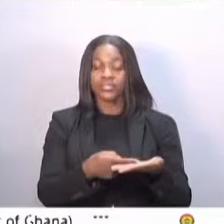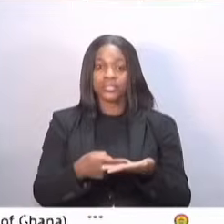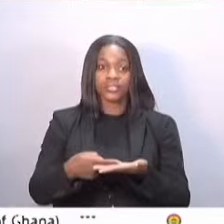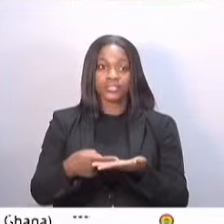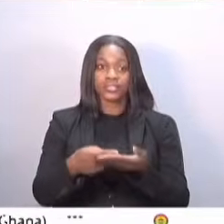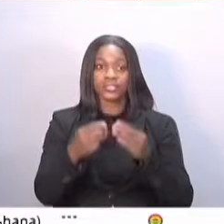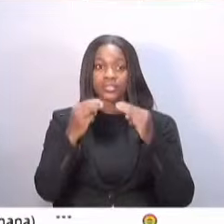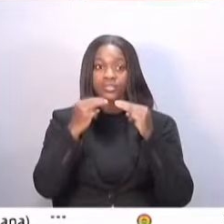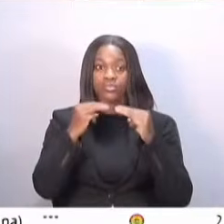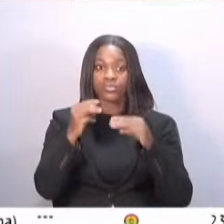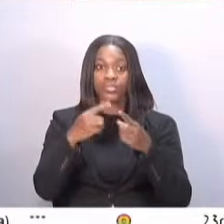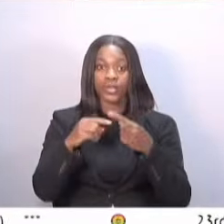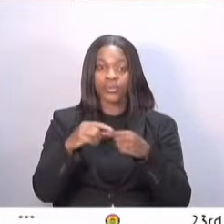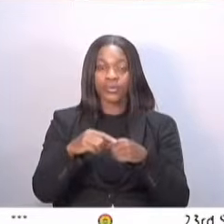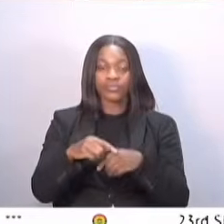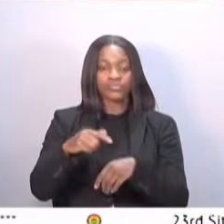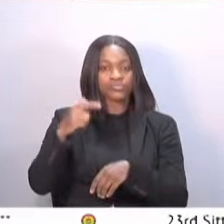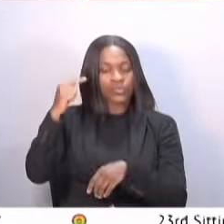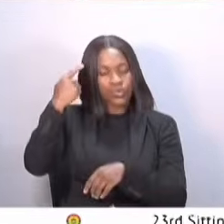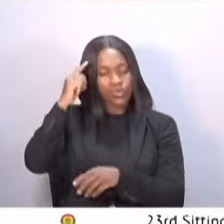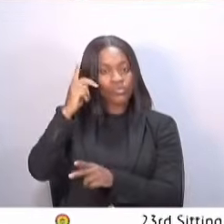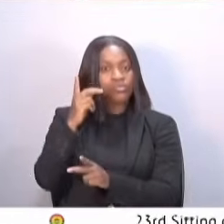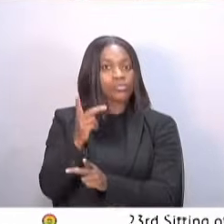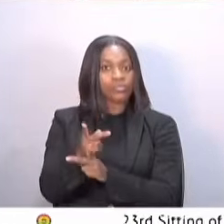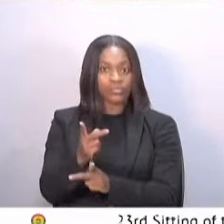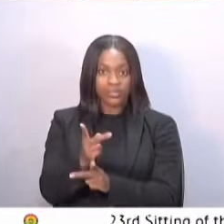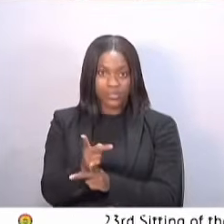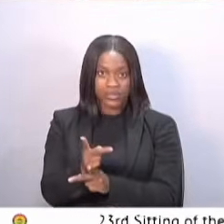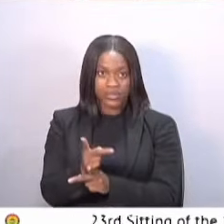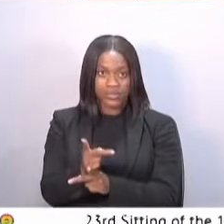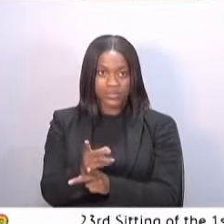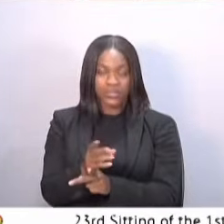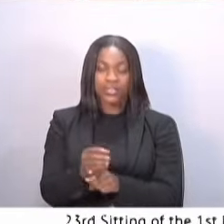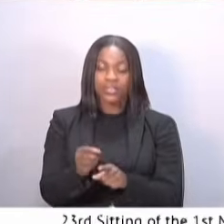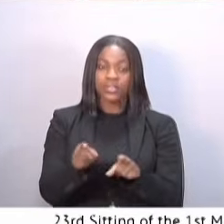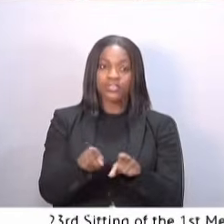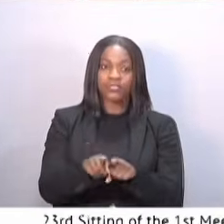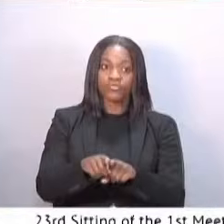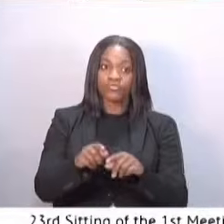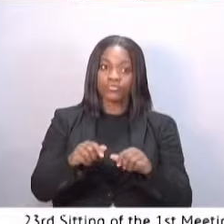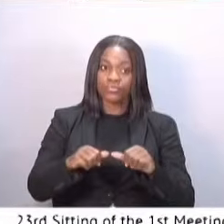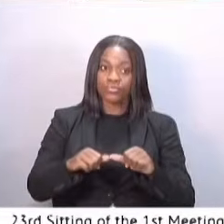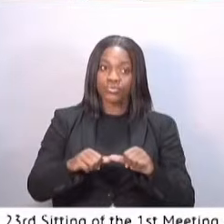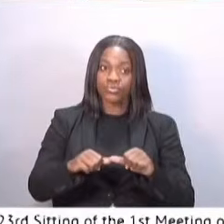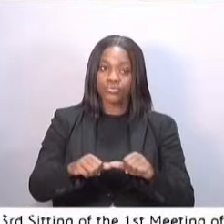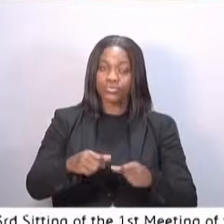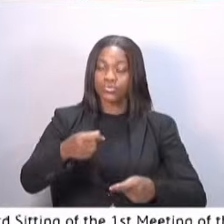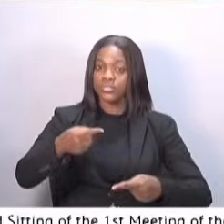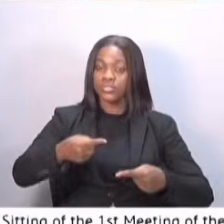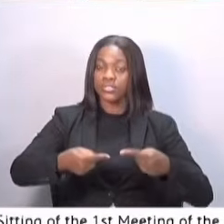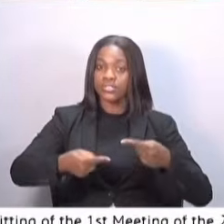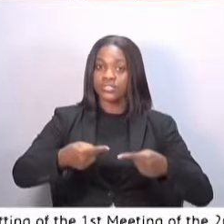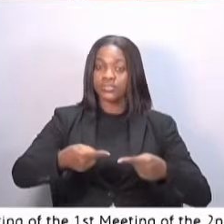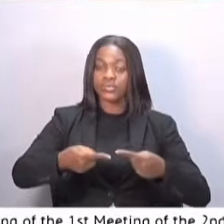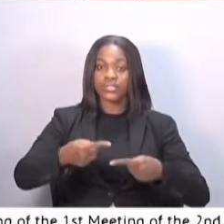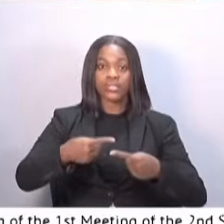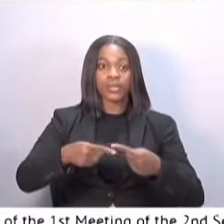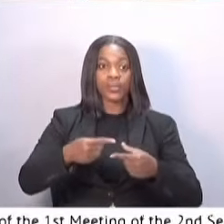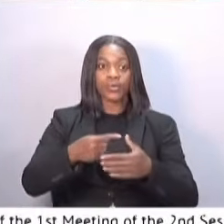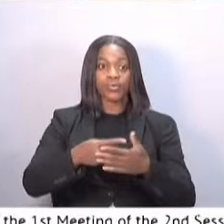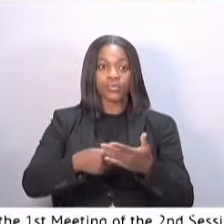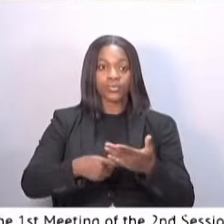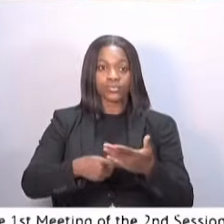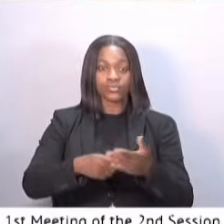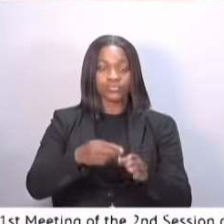taking the motion on the gold for reserves and to also continue the debate on